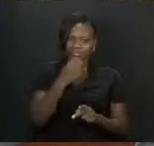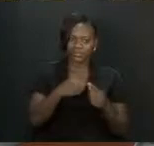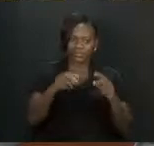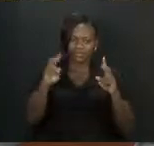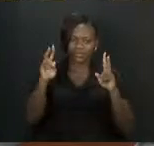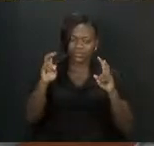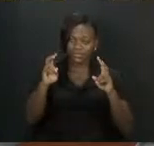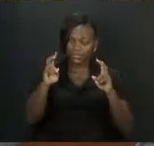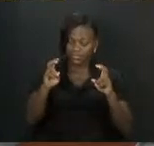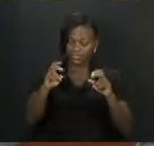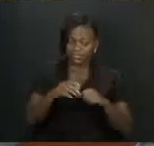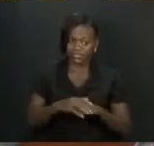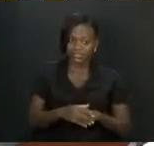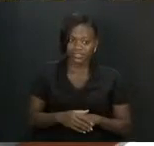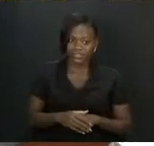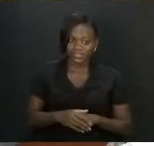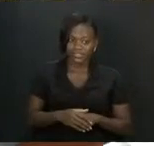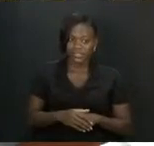matter assuringly.